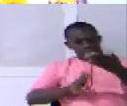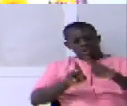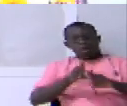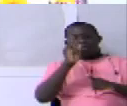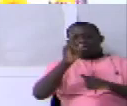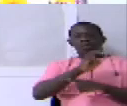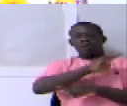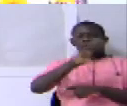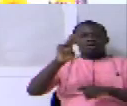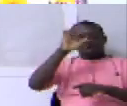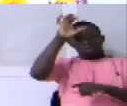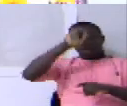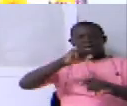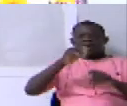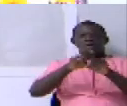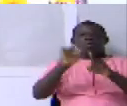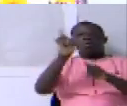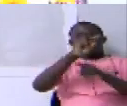anybody.